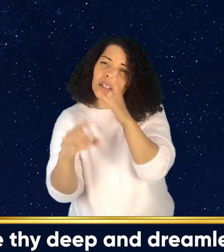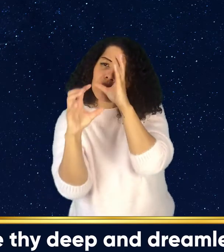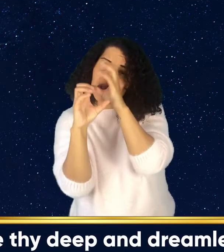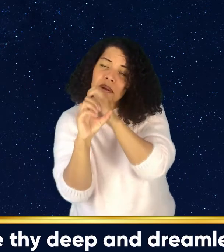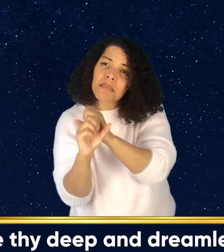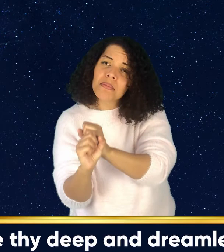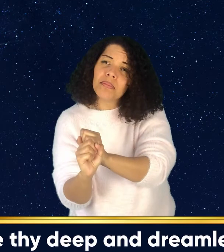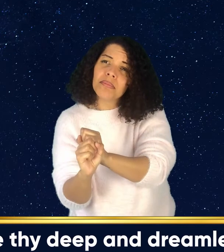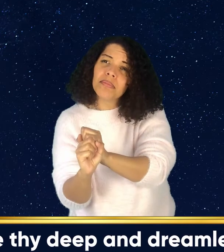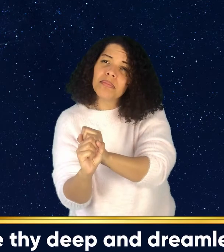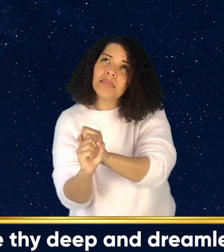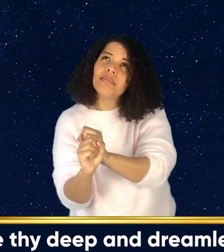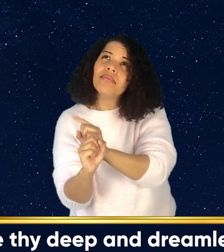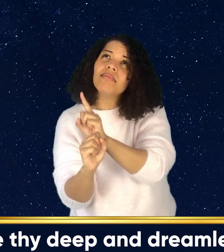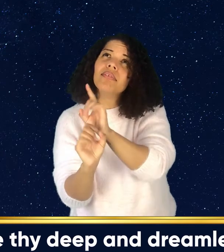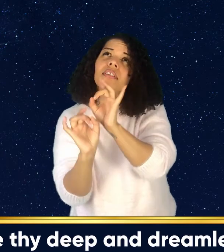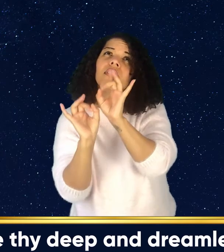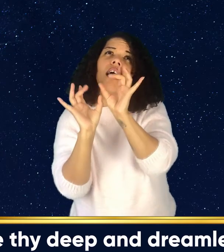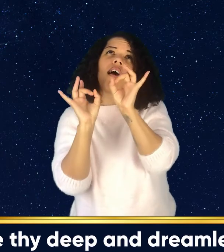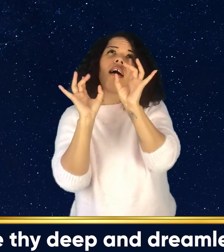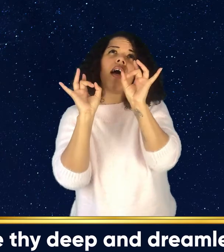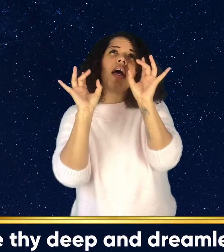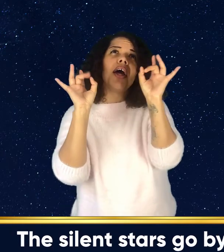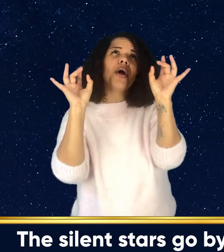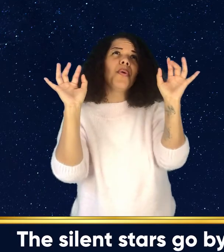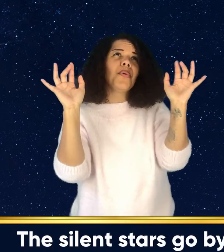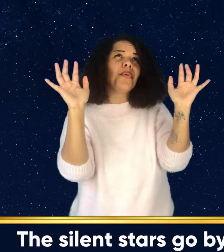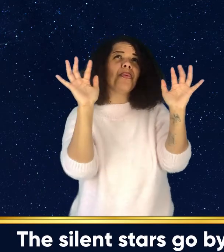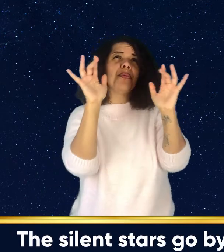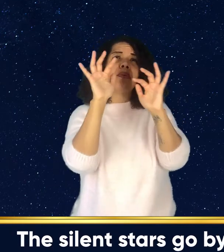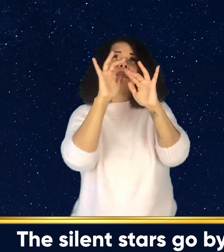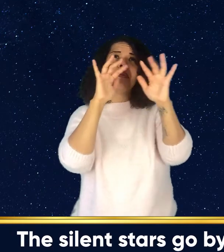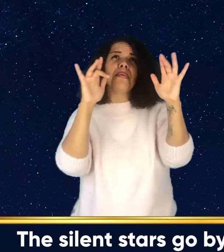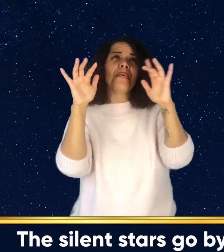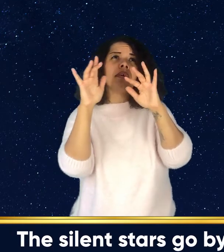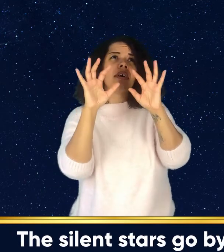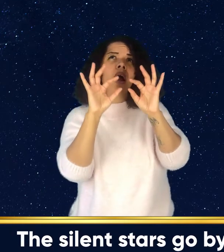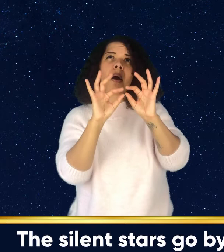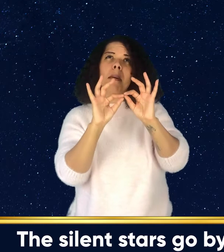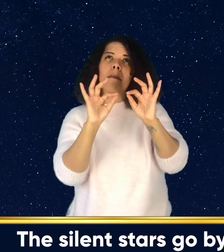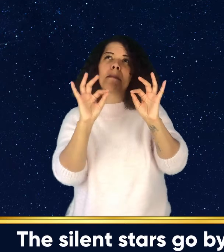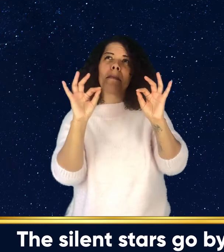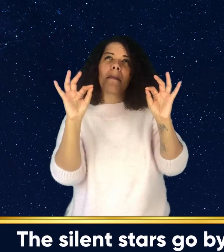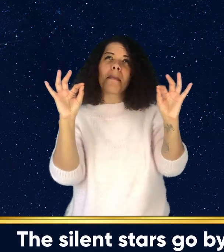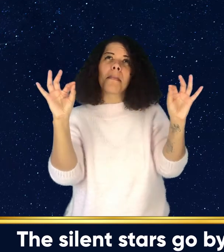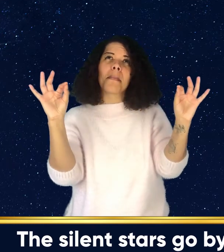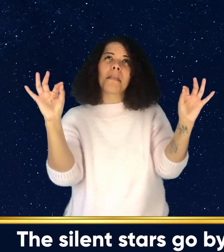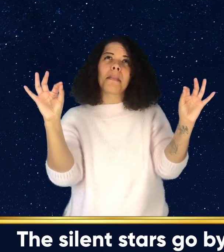Above thy deep and dreamless sleep, the silent stars